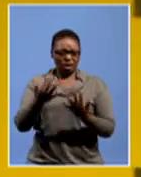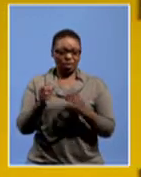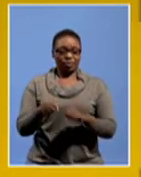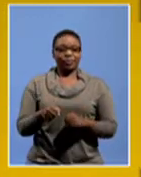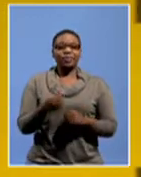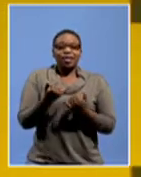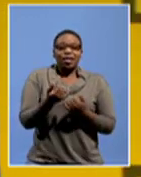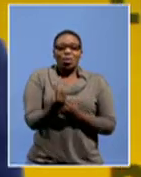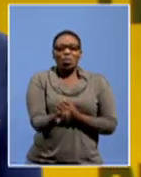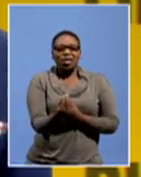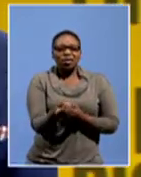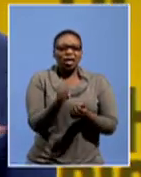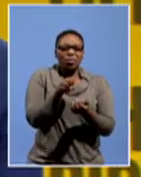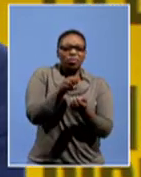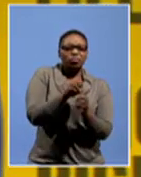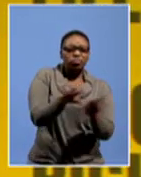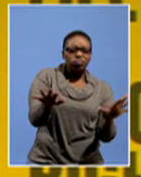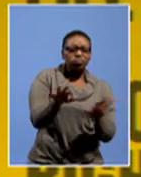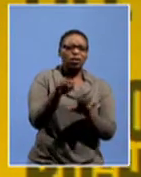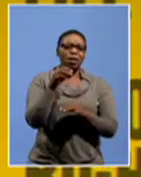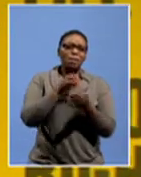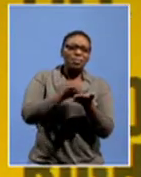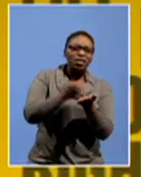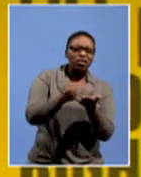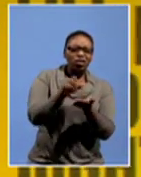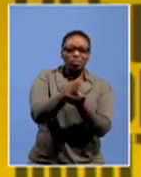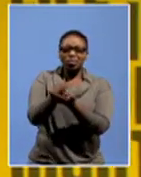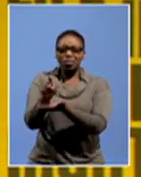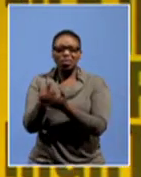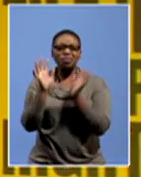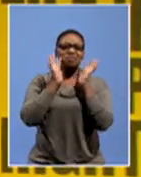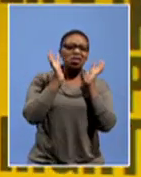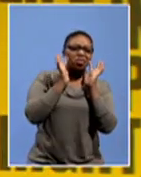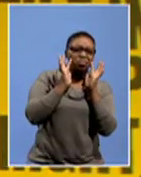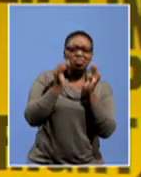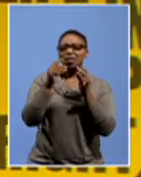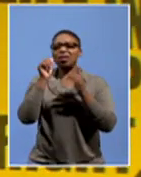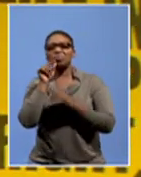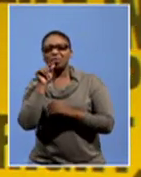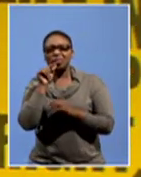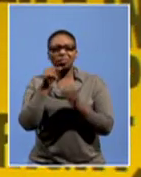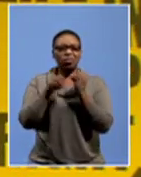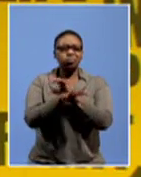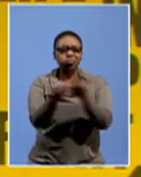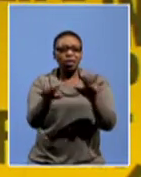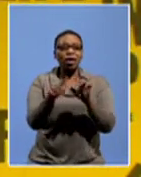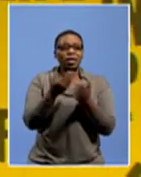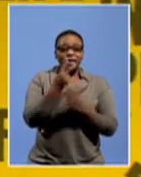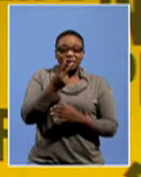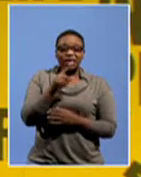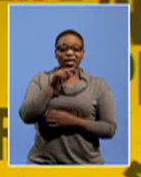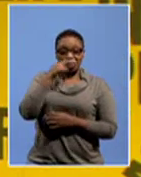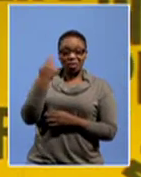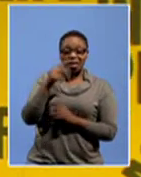False messaging via WhatsApp, fake Facebook accounts and bogus viral videos may appear real, but are they? See,